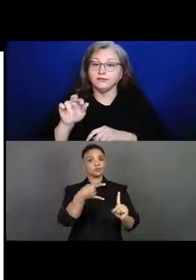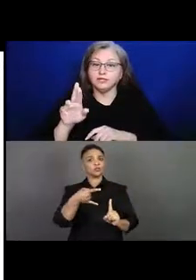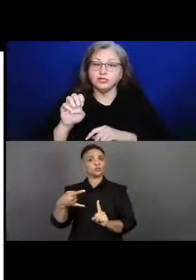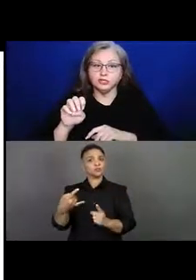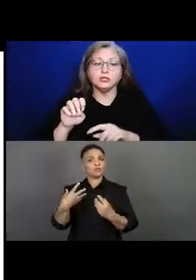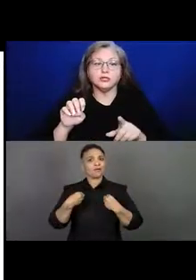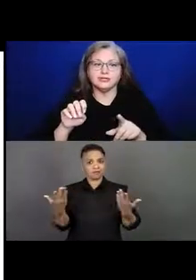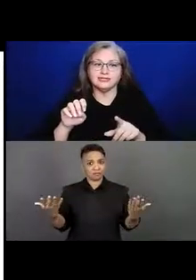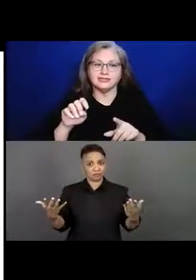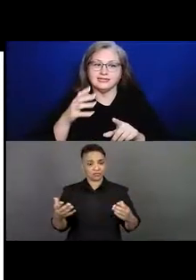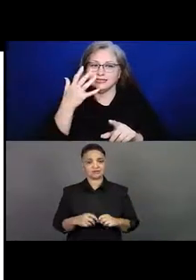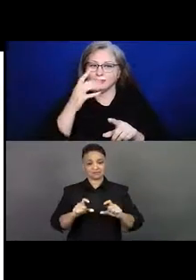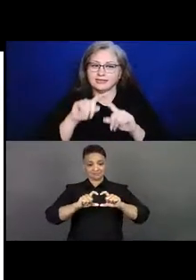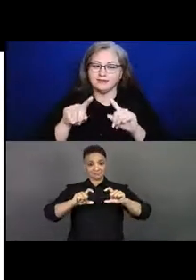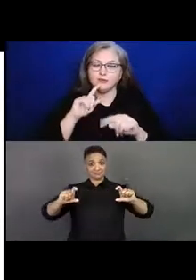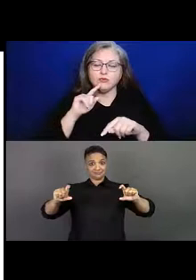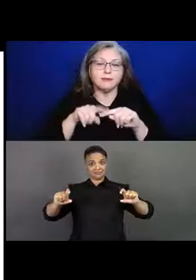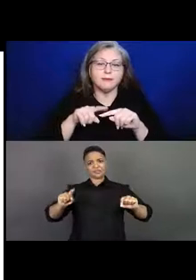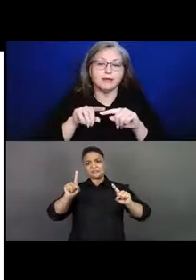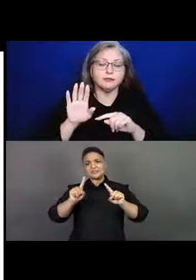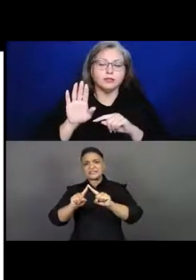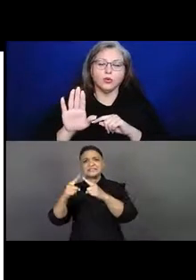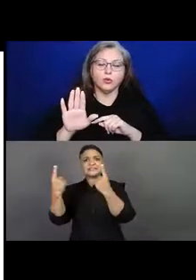it's different, depends on your